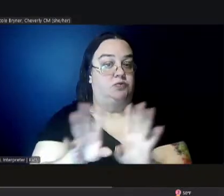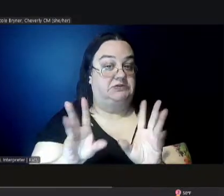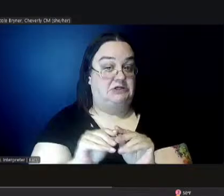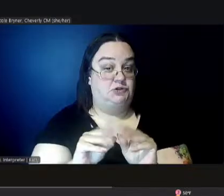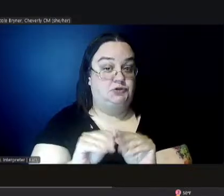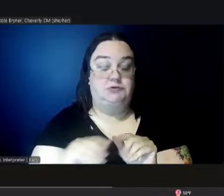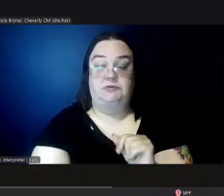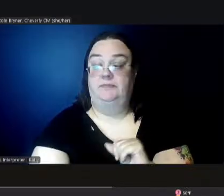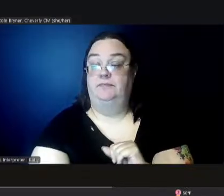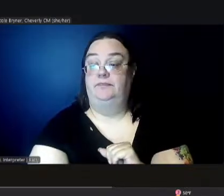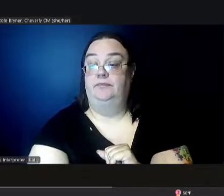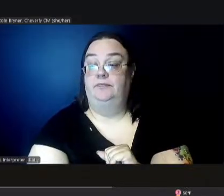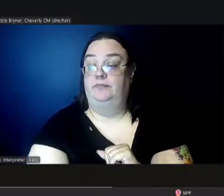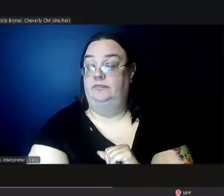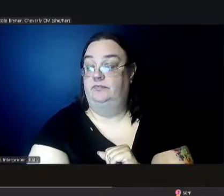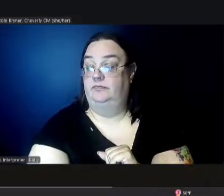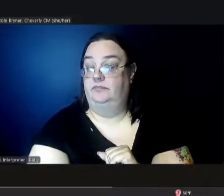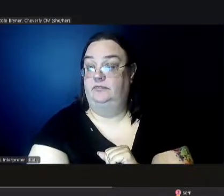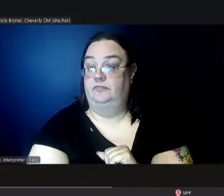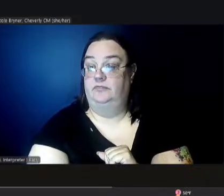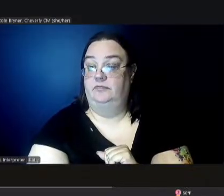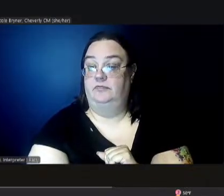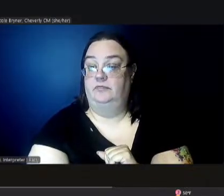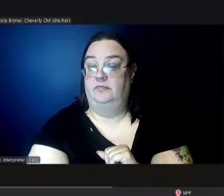The reasons cited under the law were